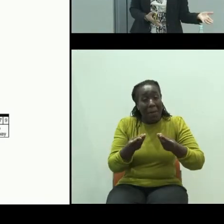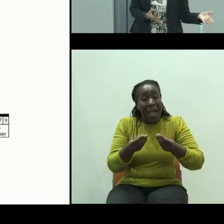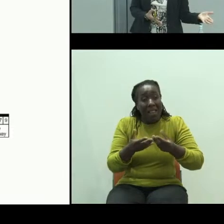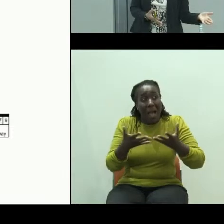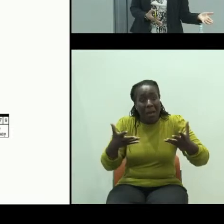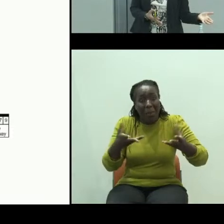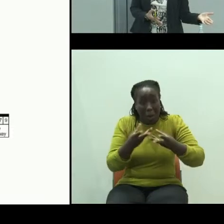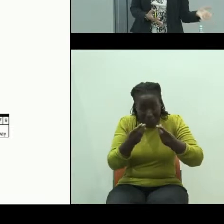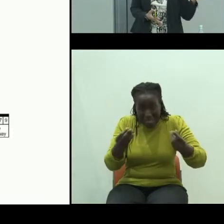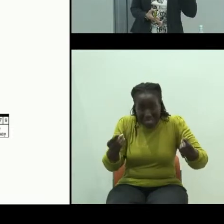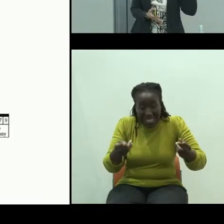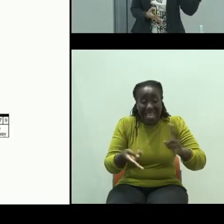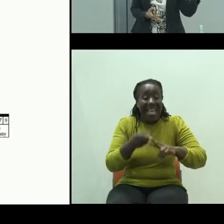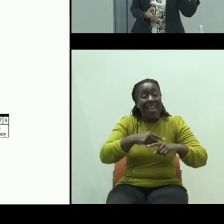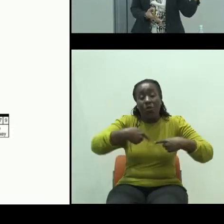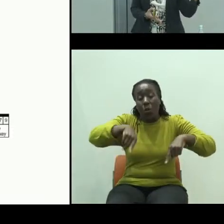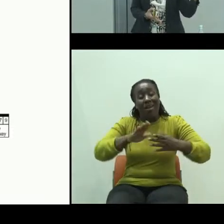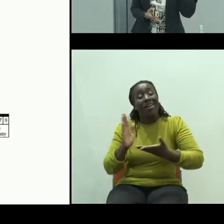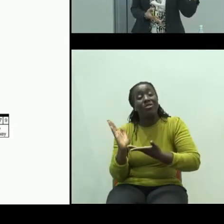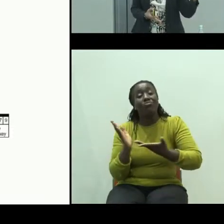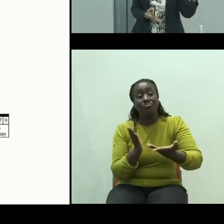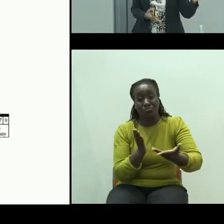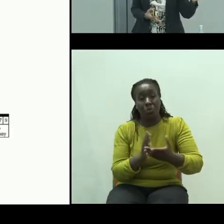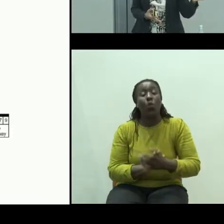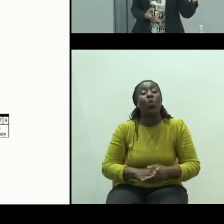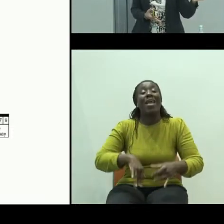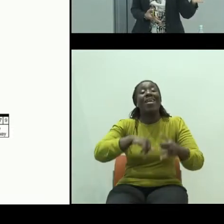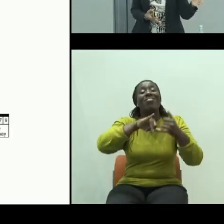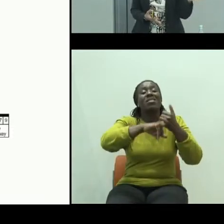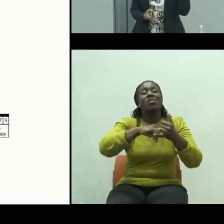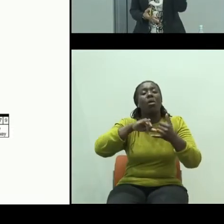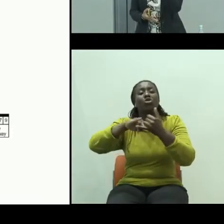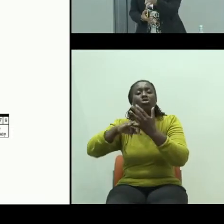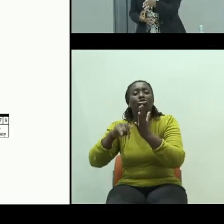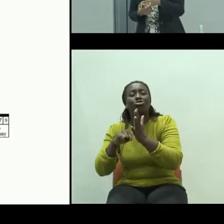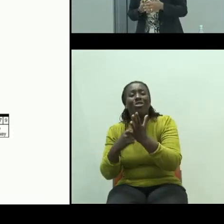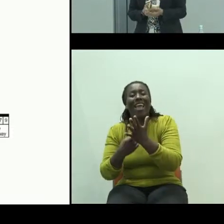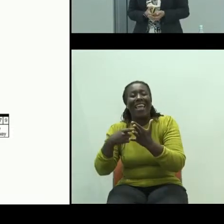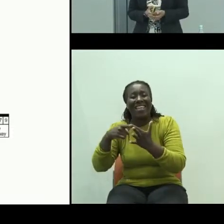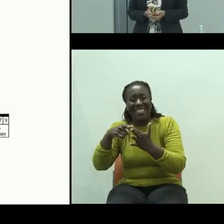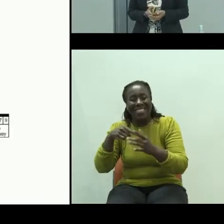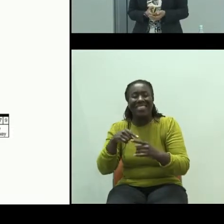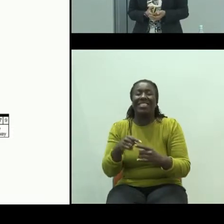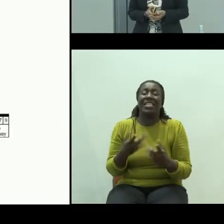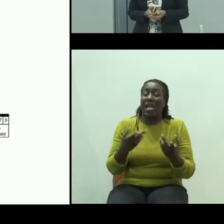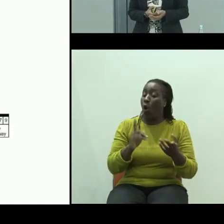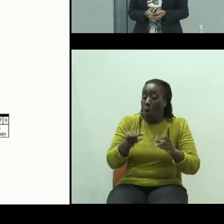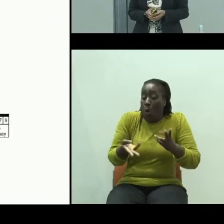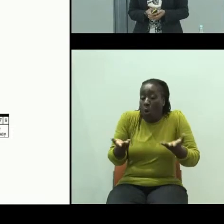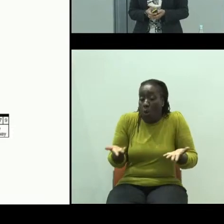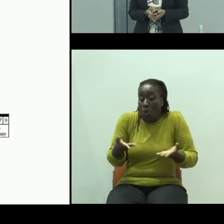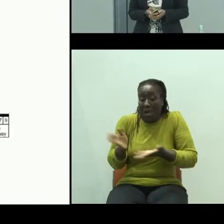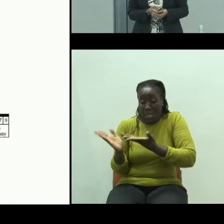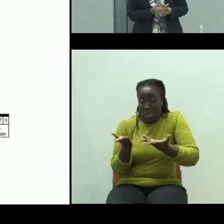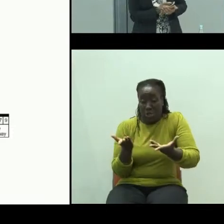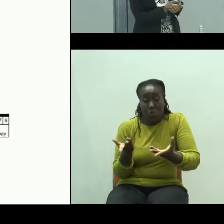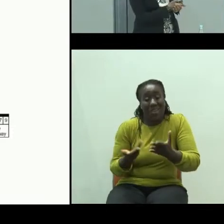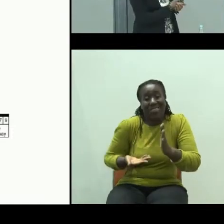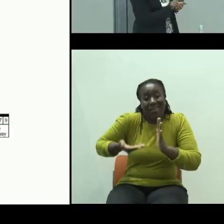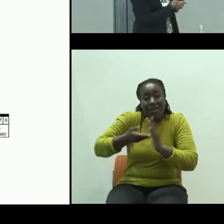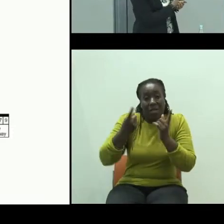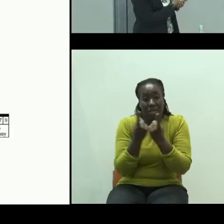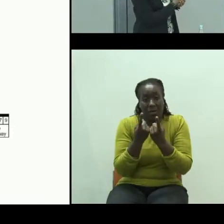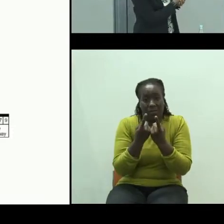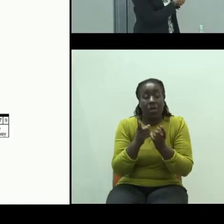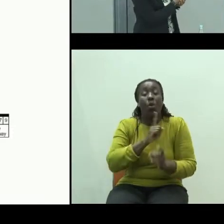if we are inducing with the substrate that's already going to be there, or if we're inducing with something else that we have to add. So what